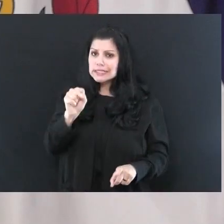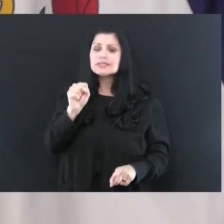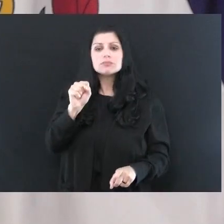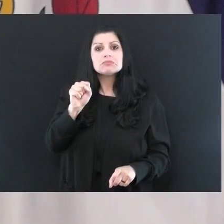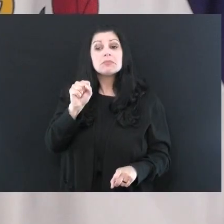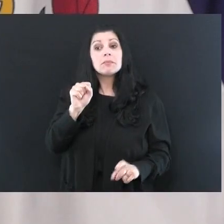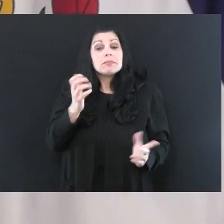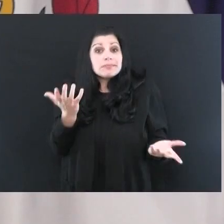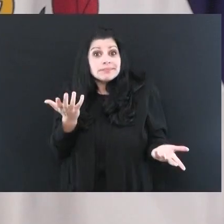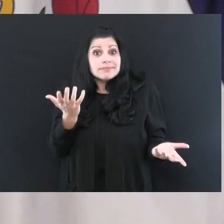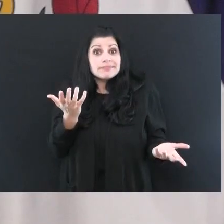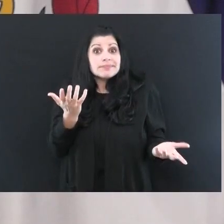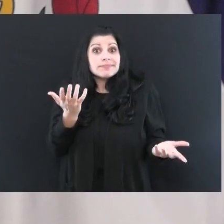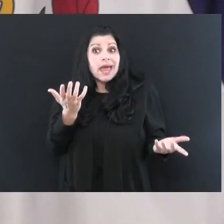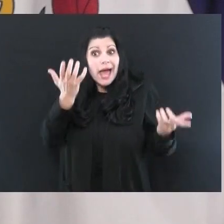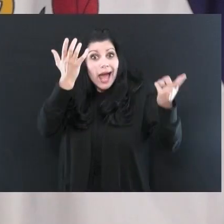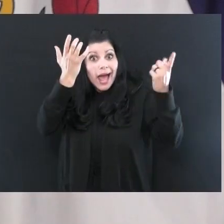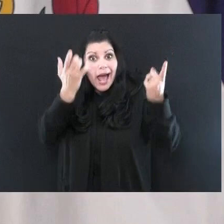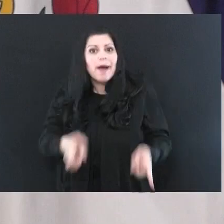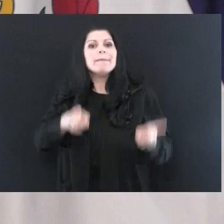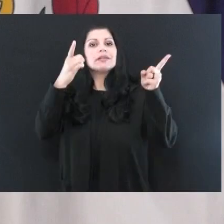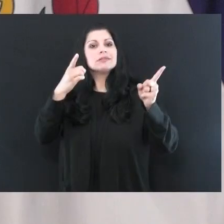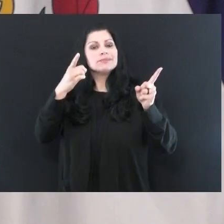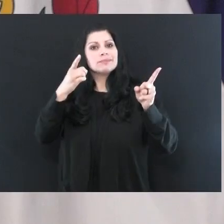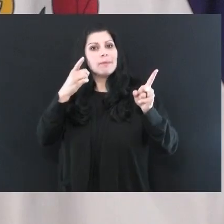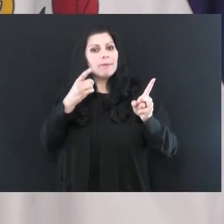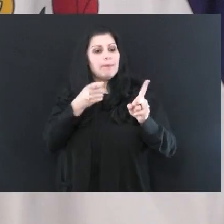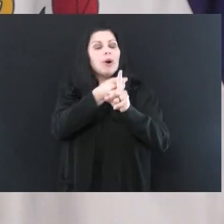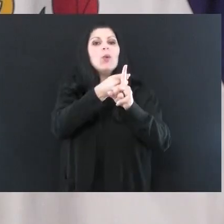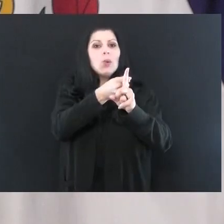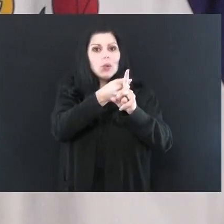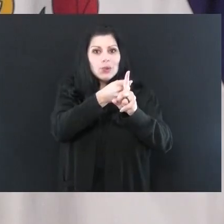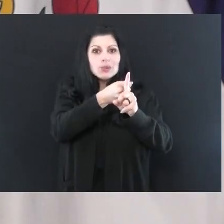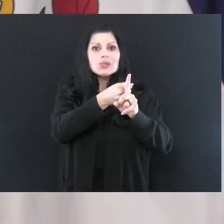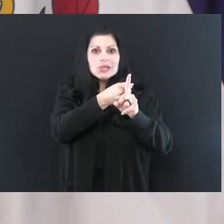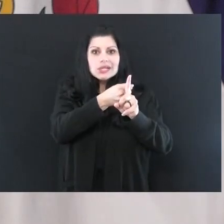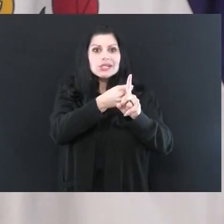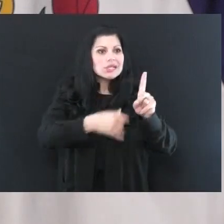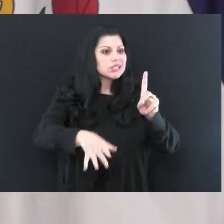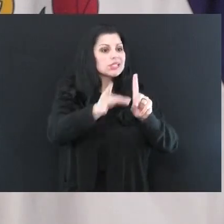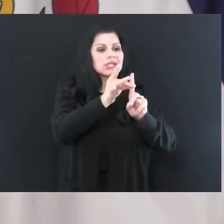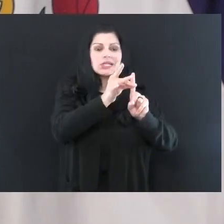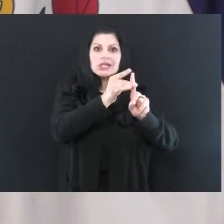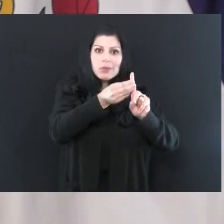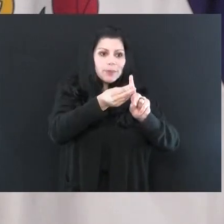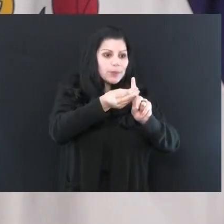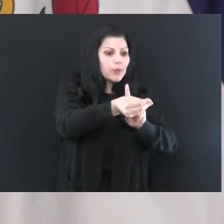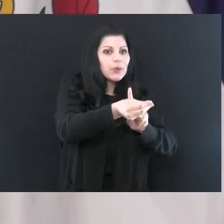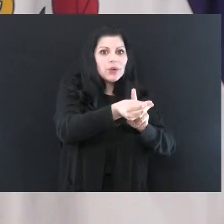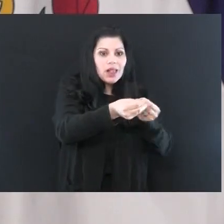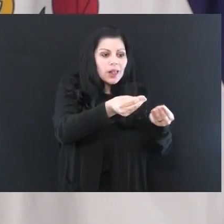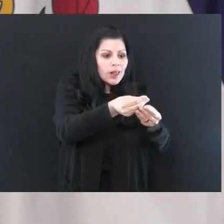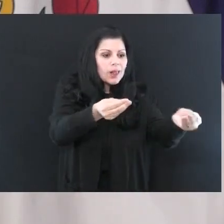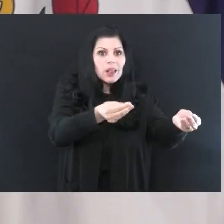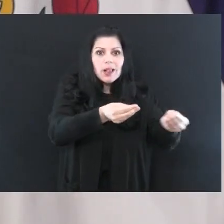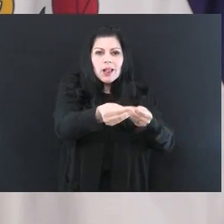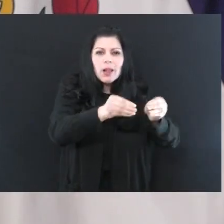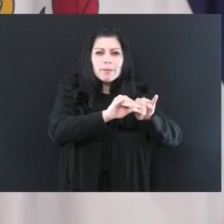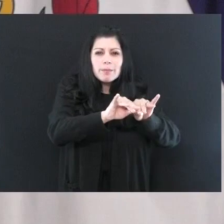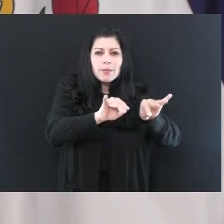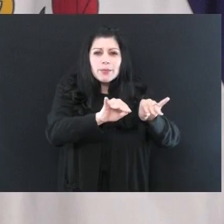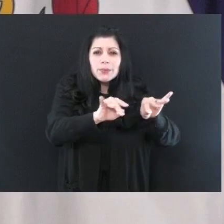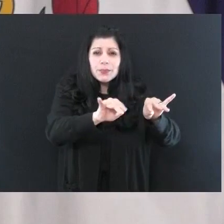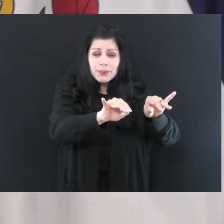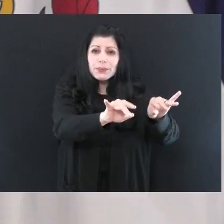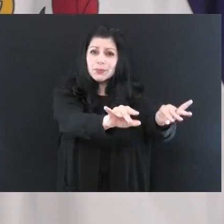know, once this happens and the impact is unbelievable from the standpoint that, I mean,